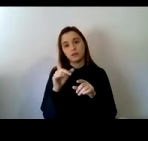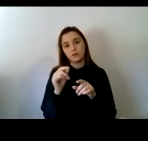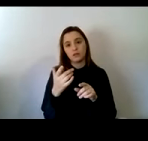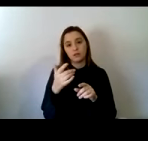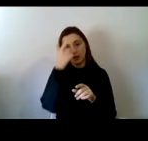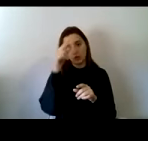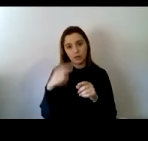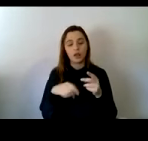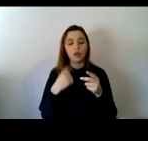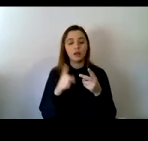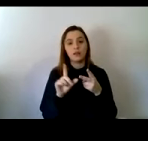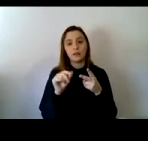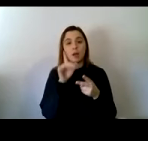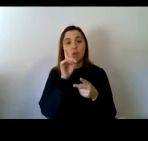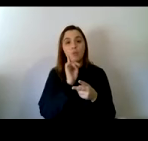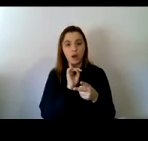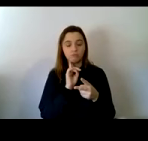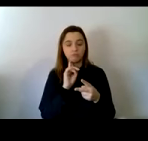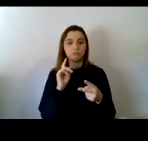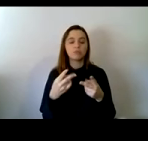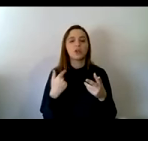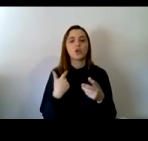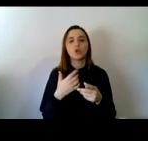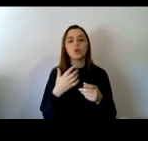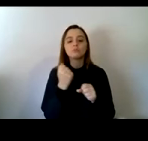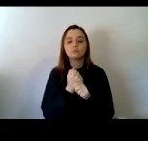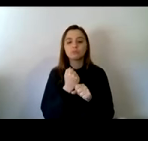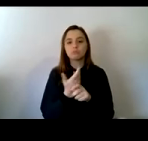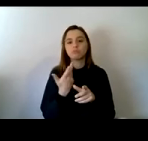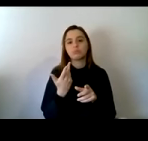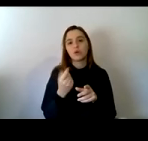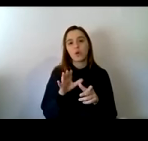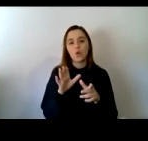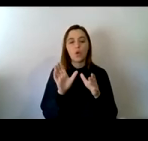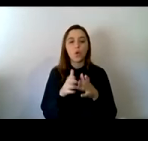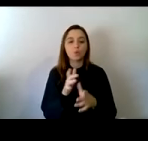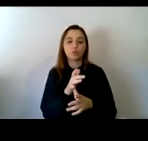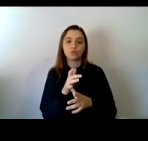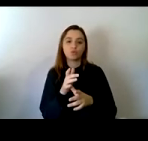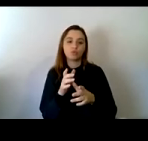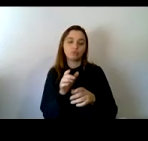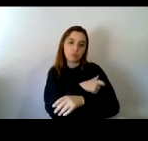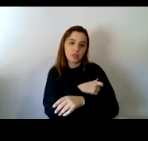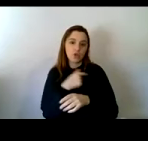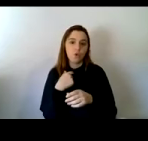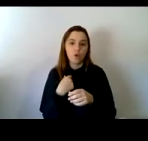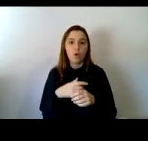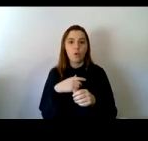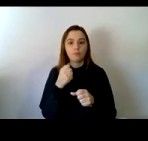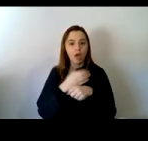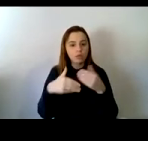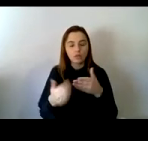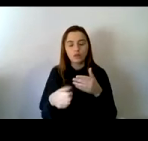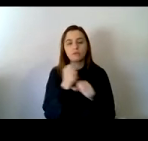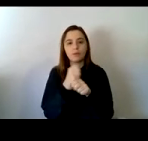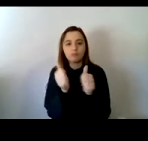I have not actively been working with equal representation per se, but I have reached out to my